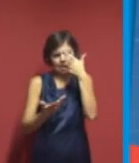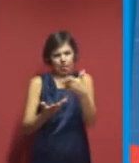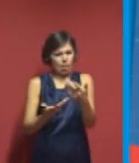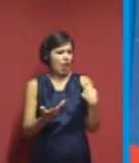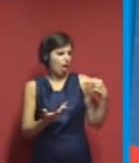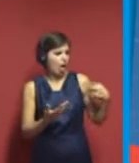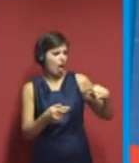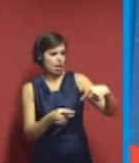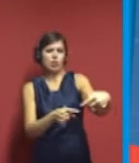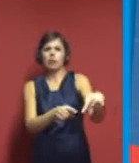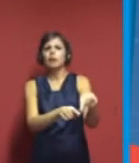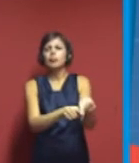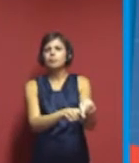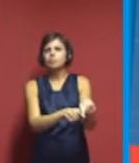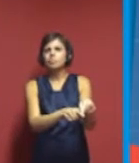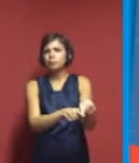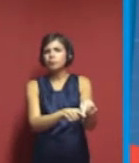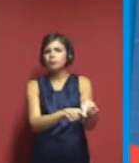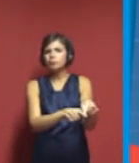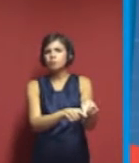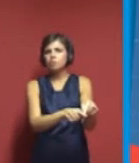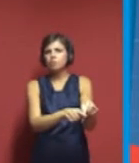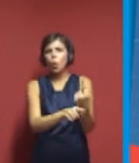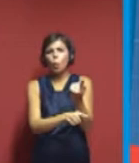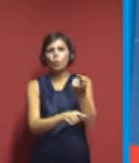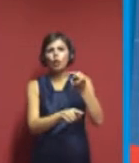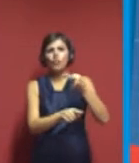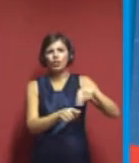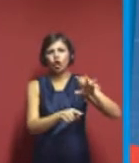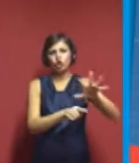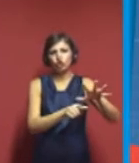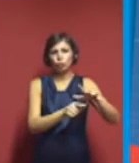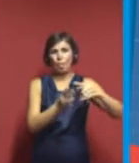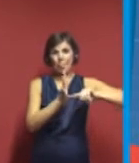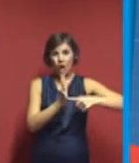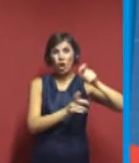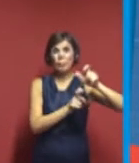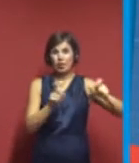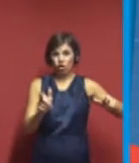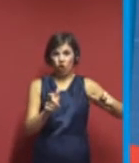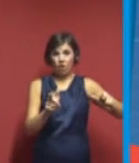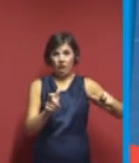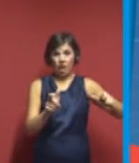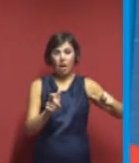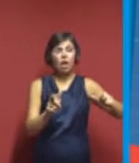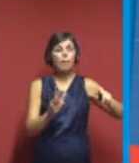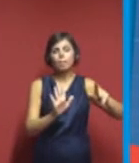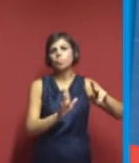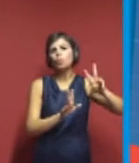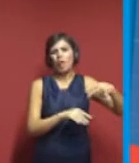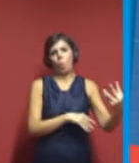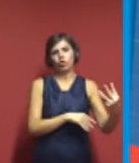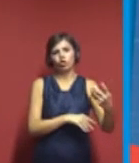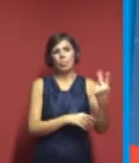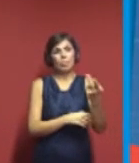injured just in 1 year. And a study using British and American crash reports as data found that more than 87% of